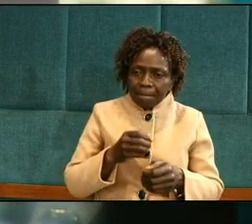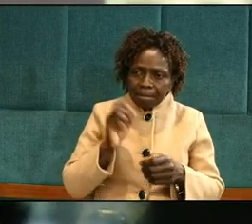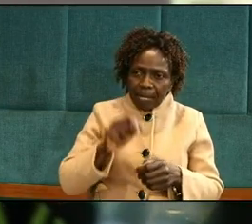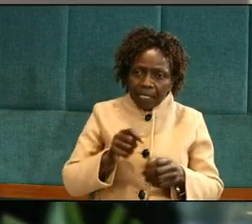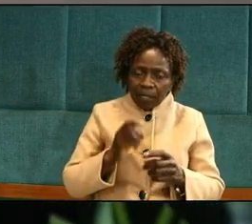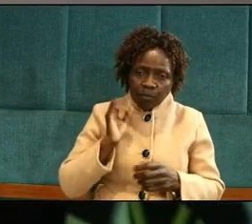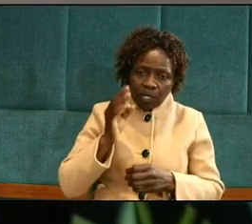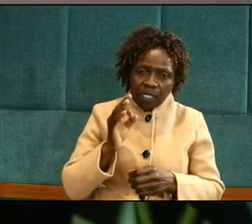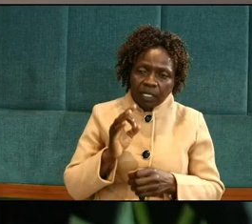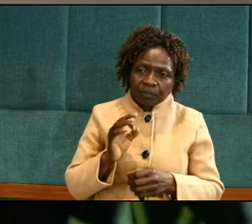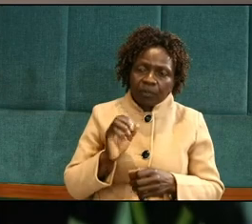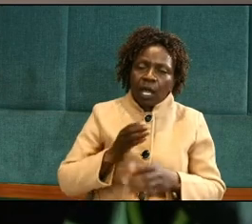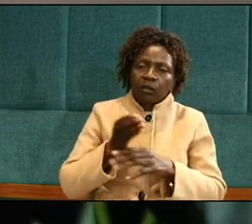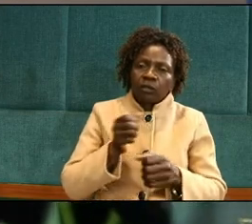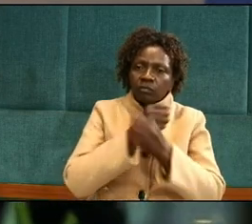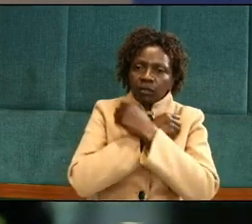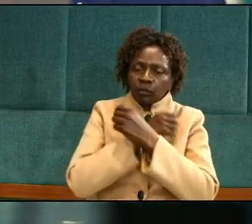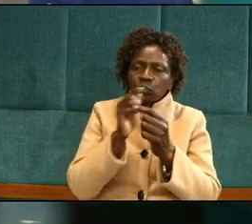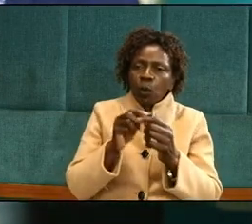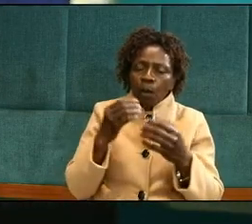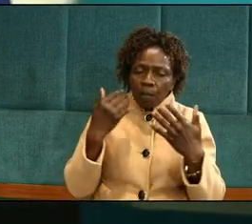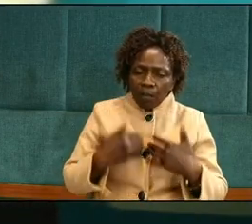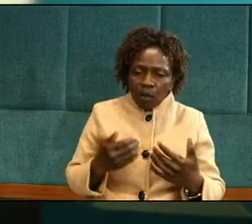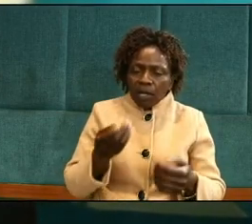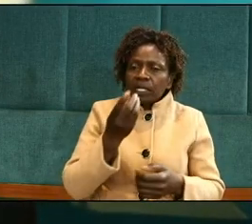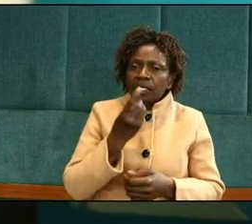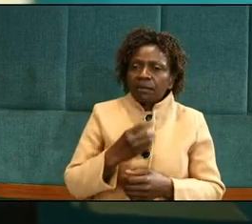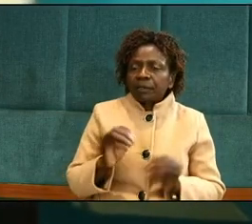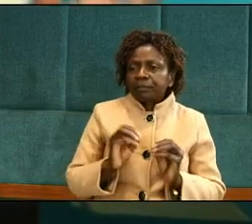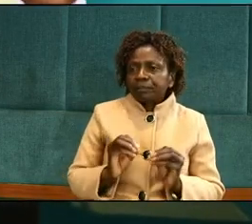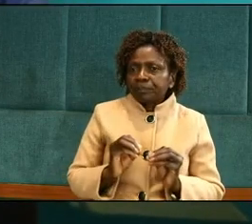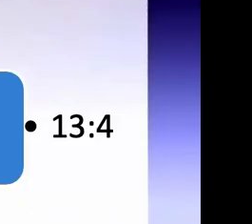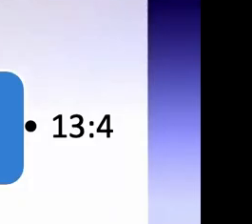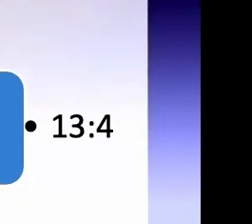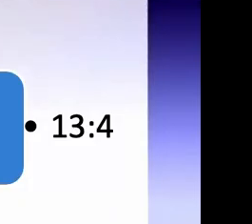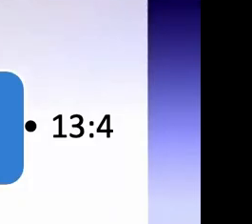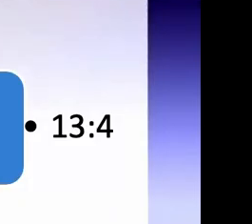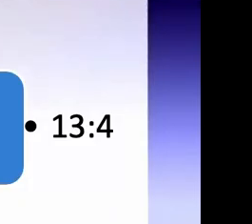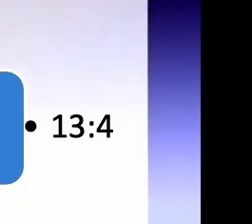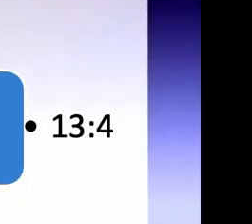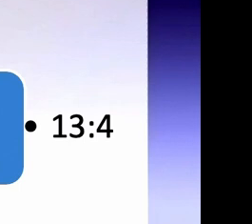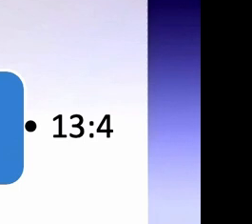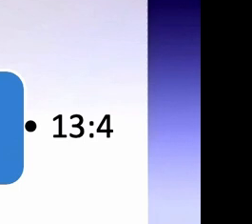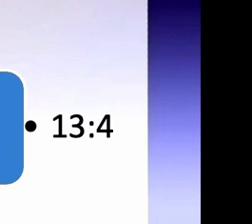to people that are not deserving. And